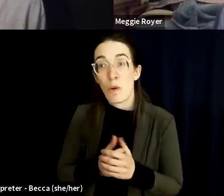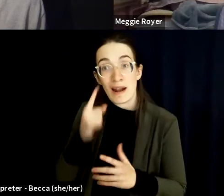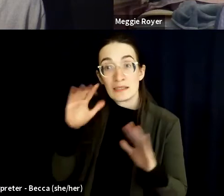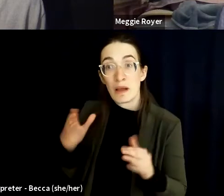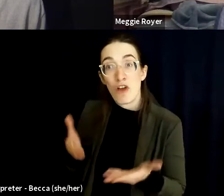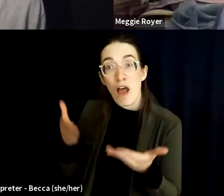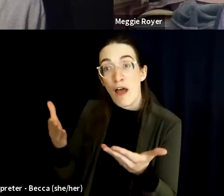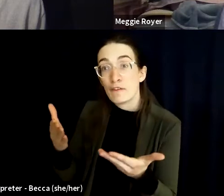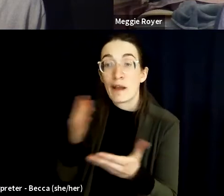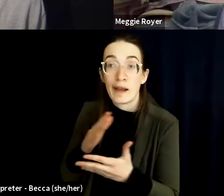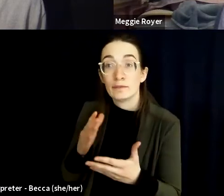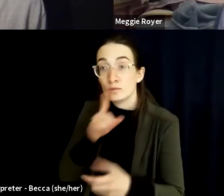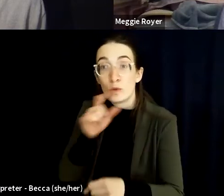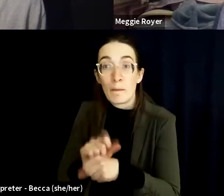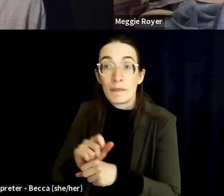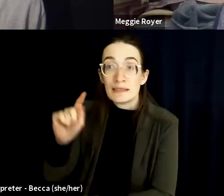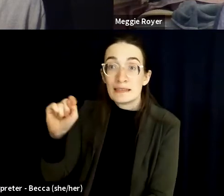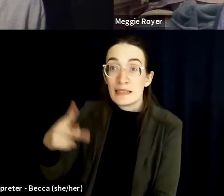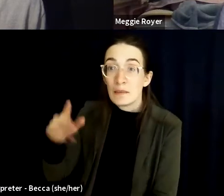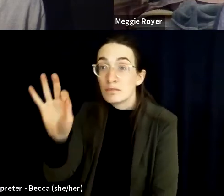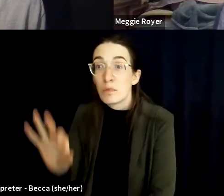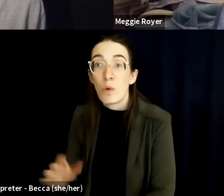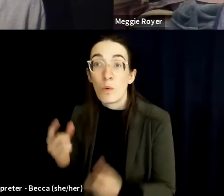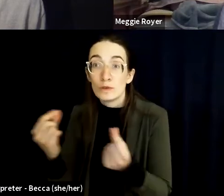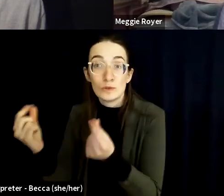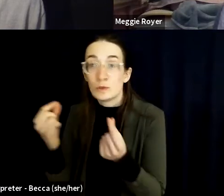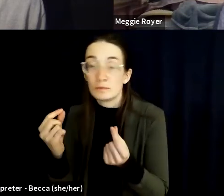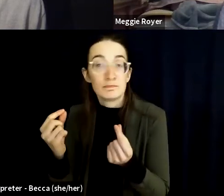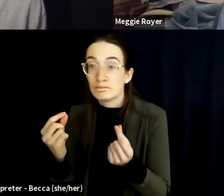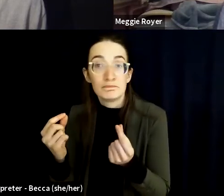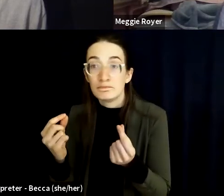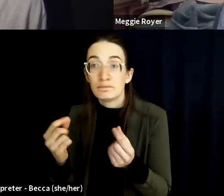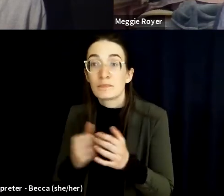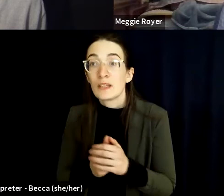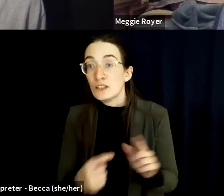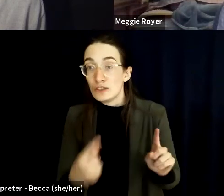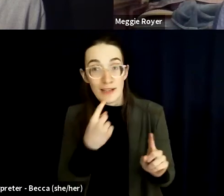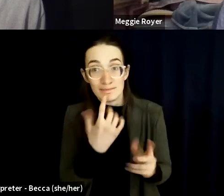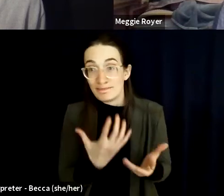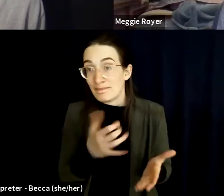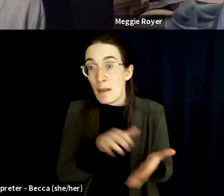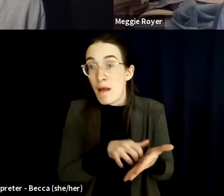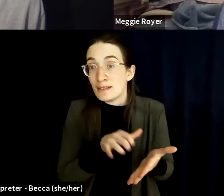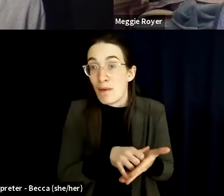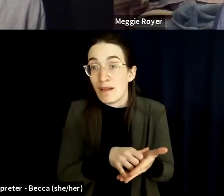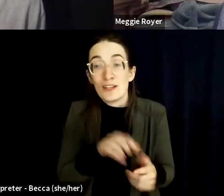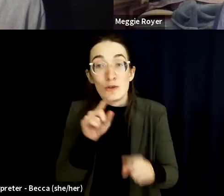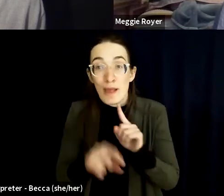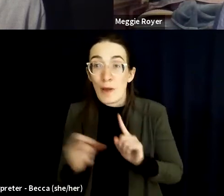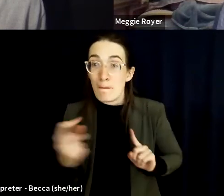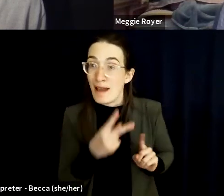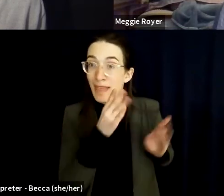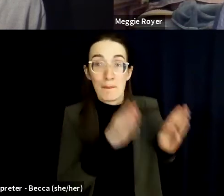practical tips about how you can do that, but she didn't do that. She said, it's not possible. You can't get back to the person that you